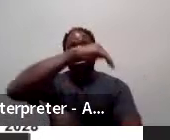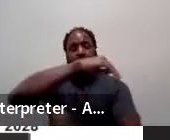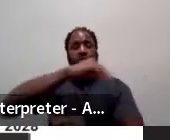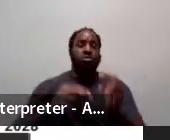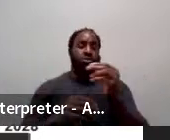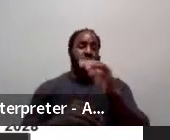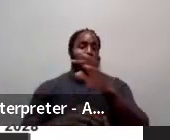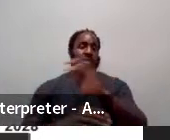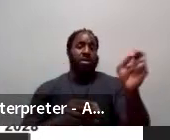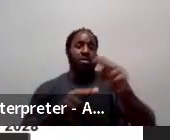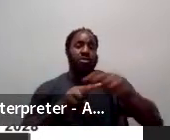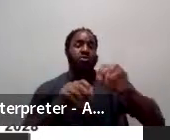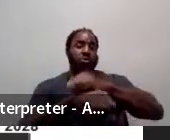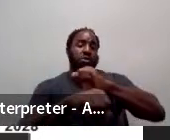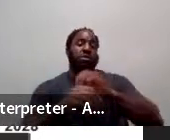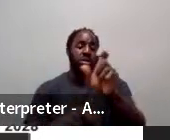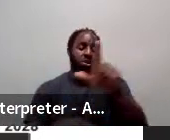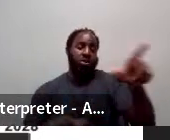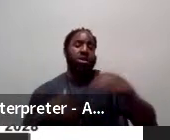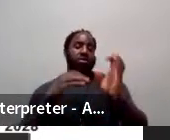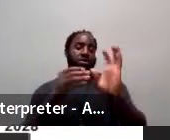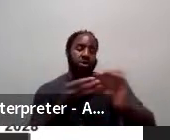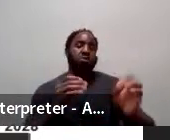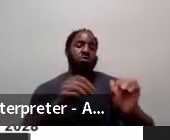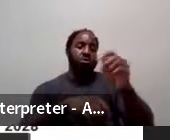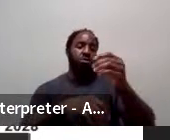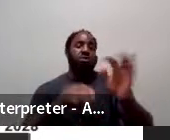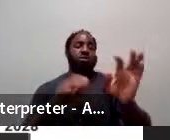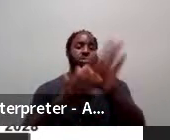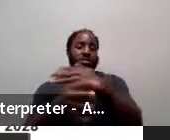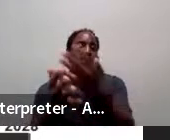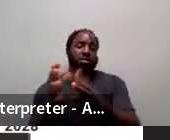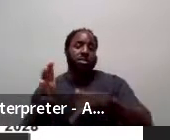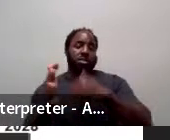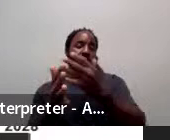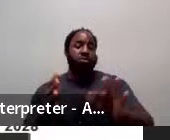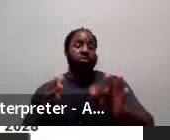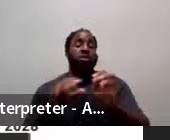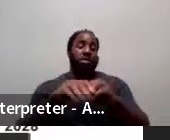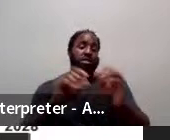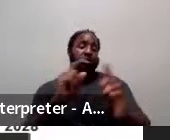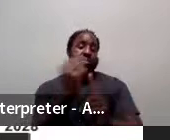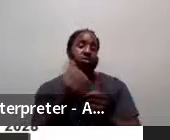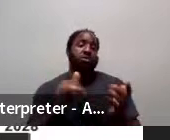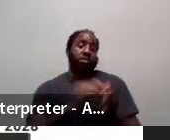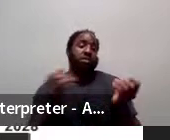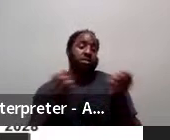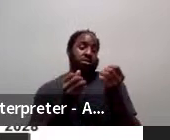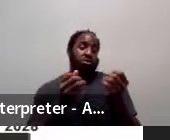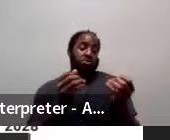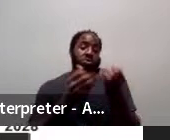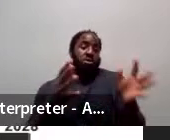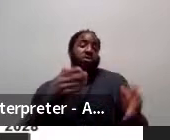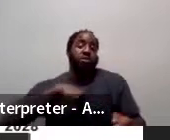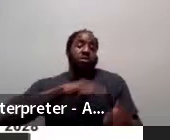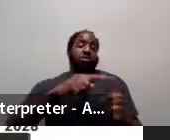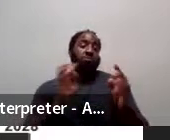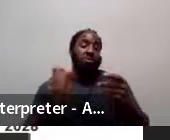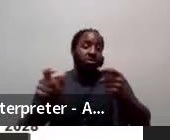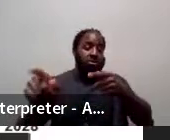own timelines and schedule, and this was done thoughtfully. So in the event that there's a situation that causes us to be nimble